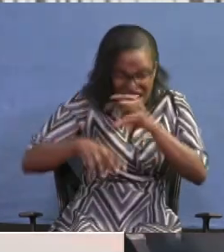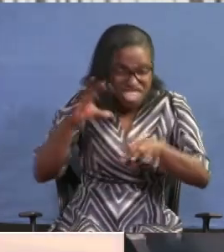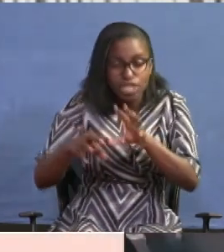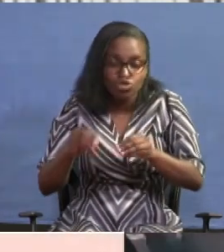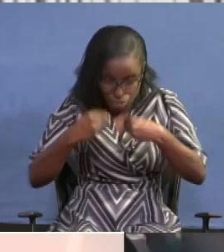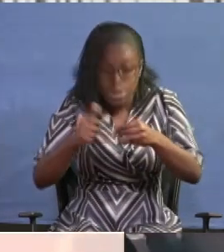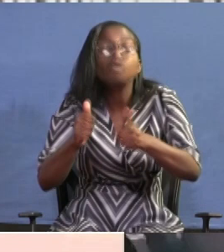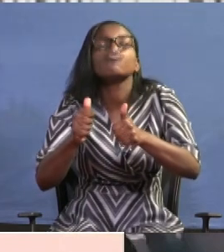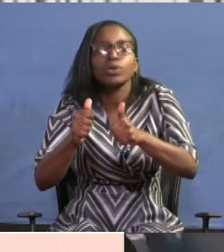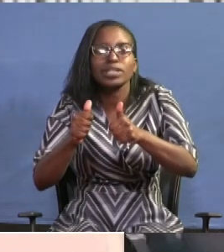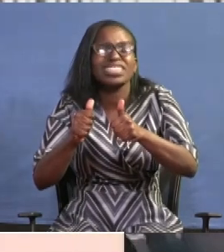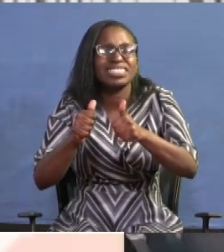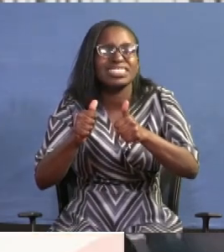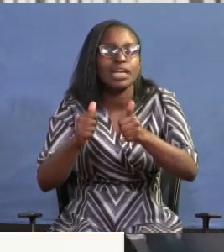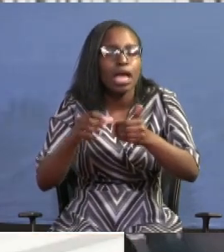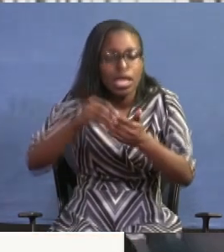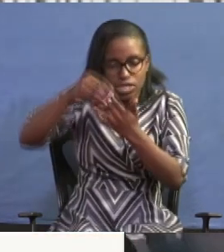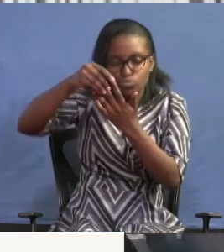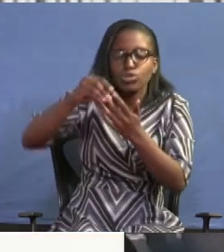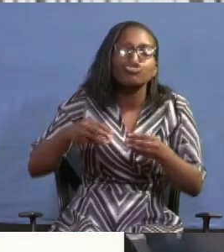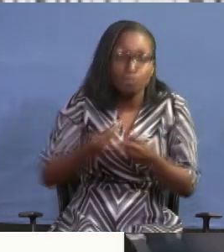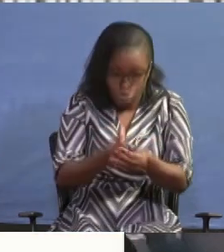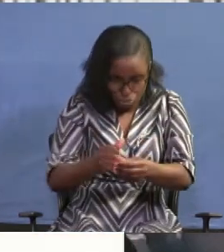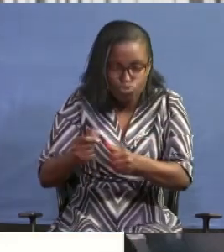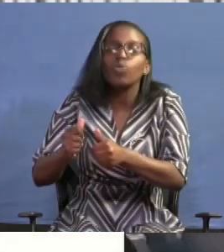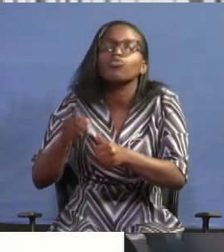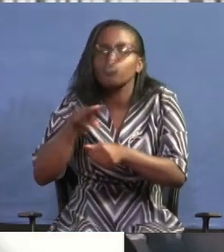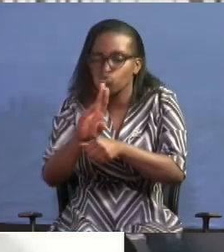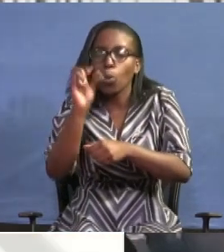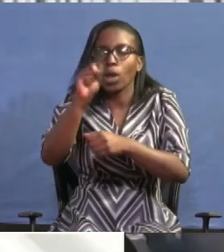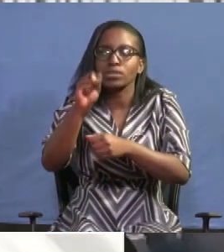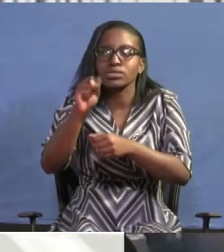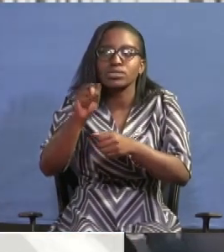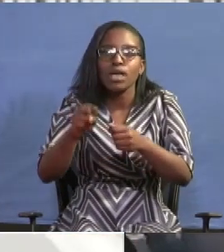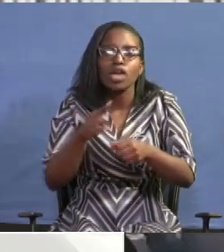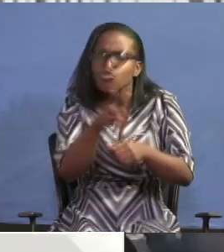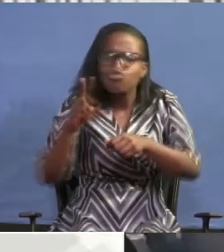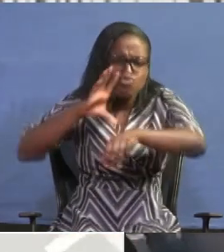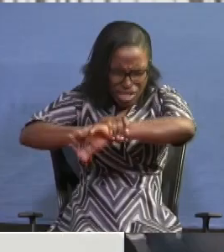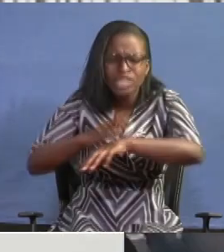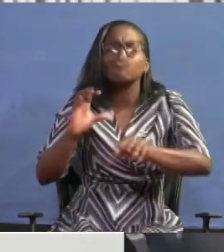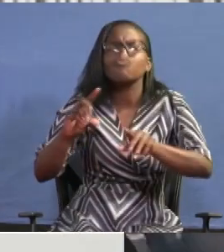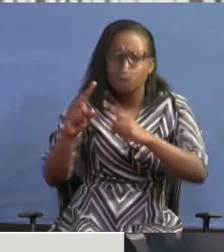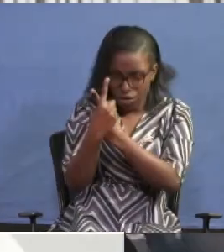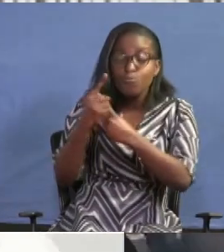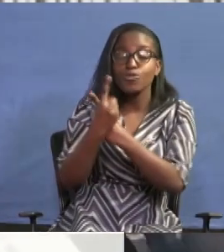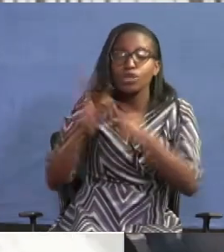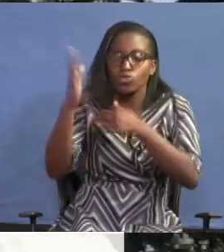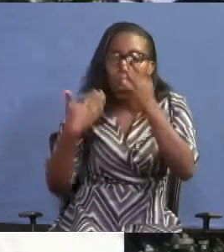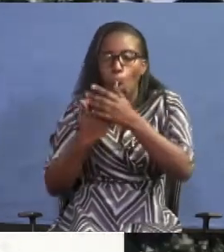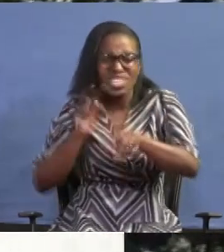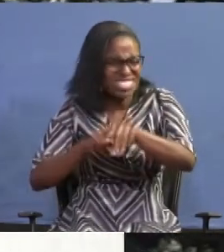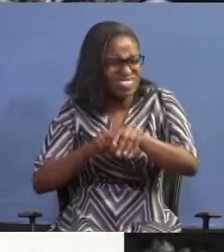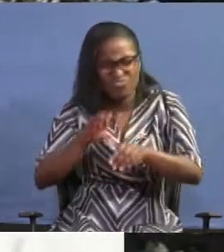had this pressure on China, you've got the soybean pressure from the US, you've got different pressures and trade tensions between Australia and